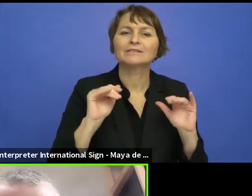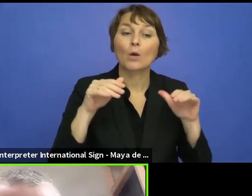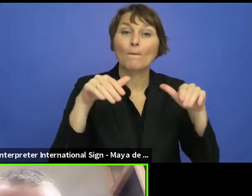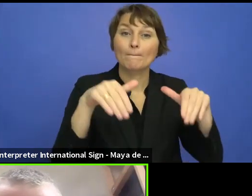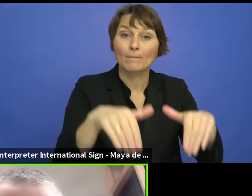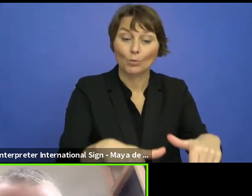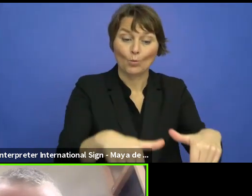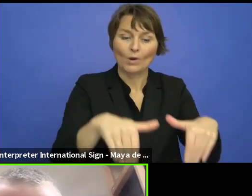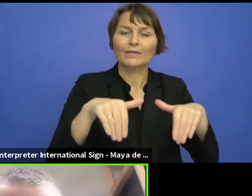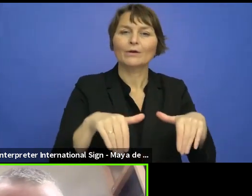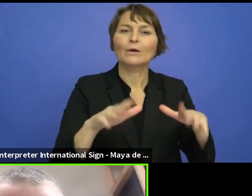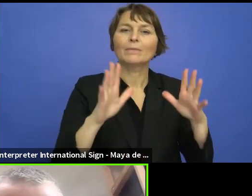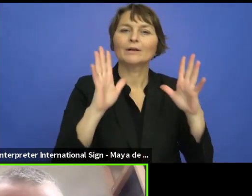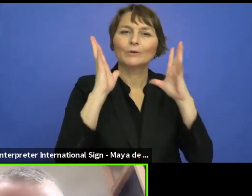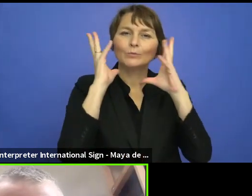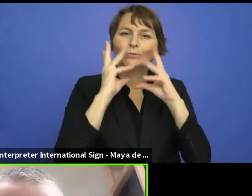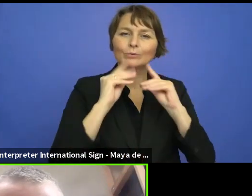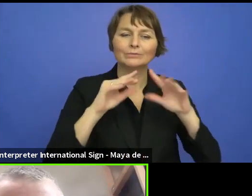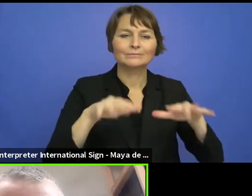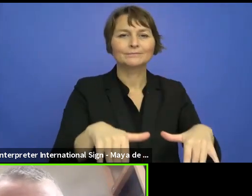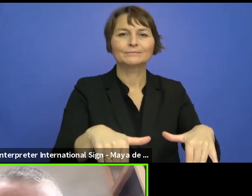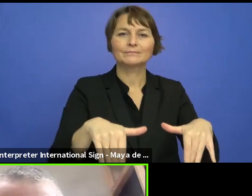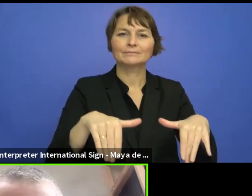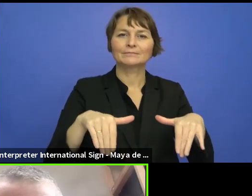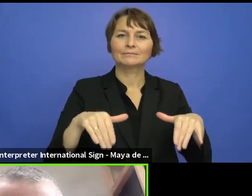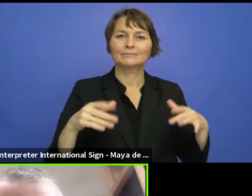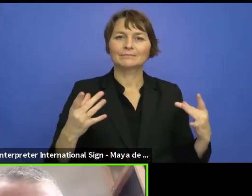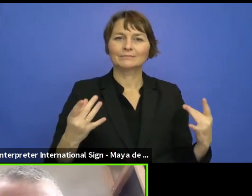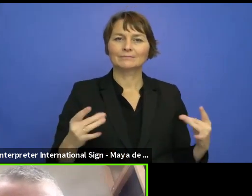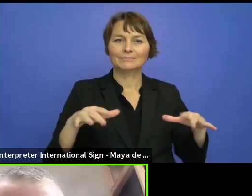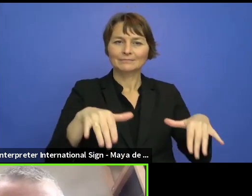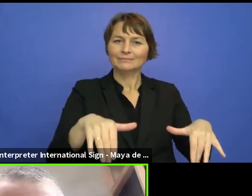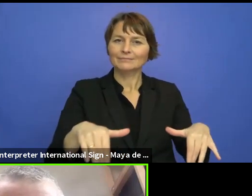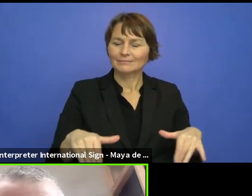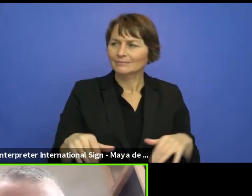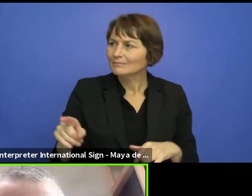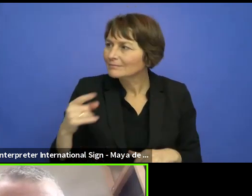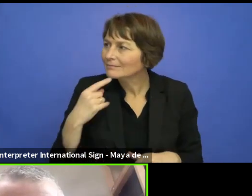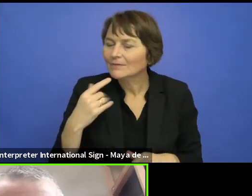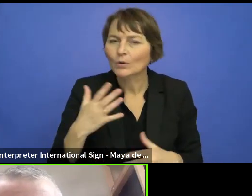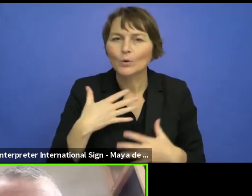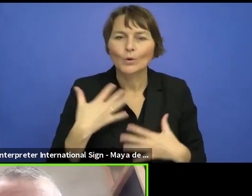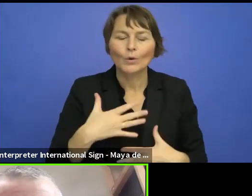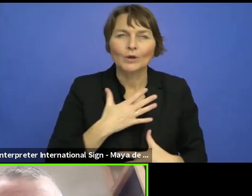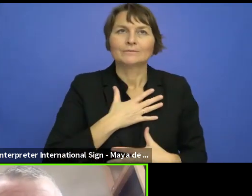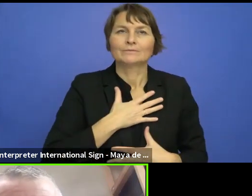And this really meant a lot to me. And I think